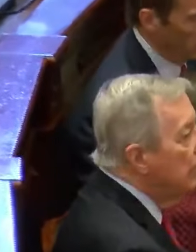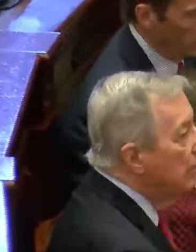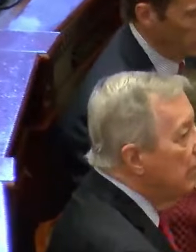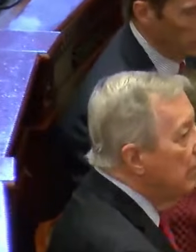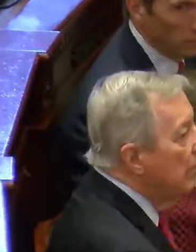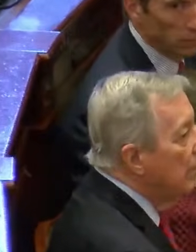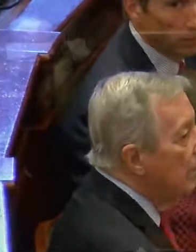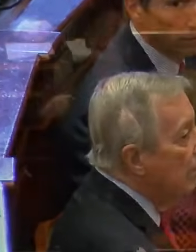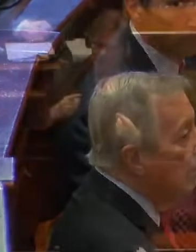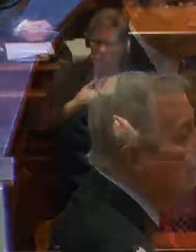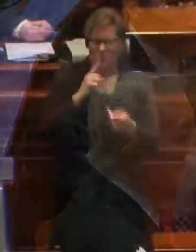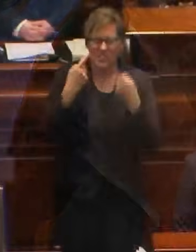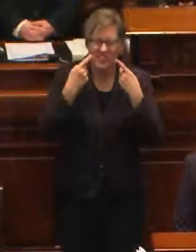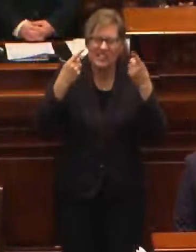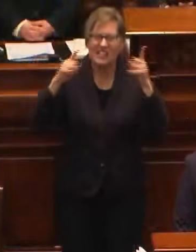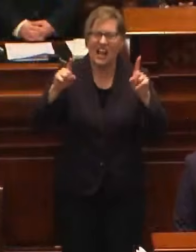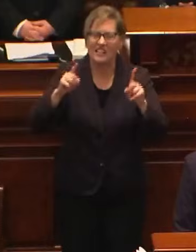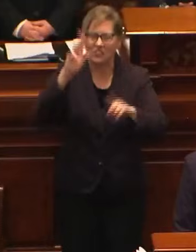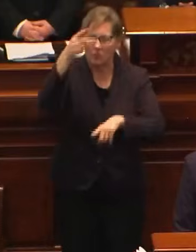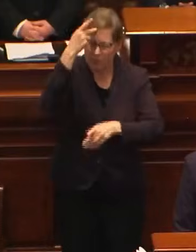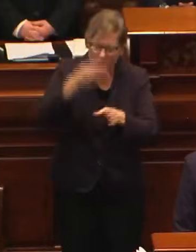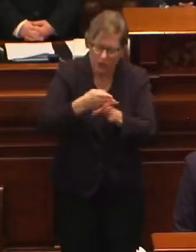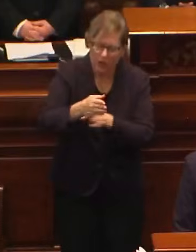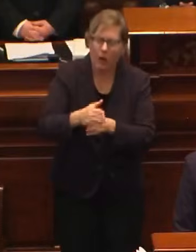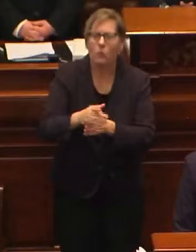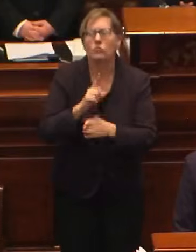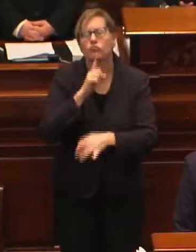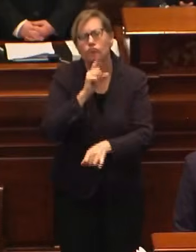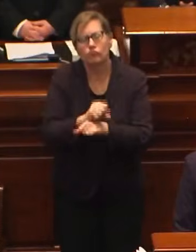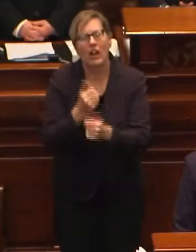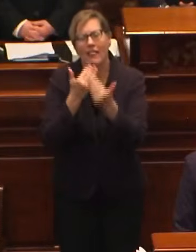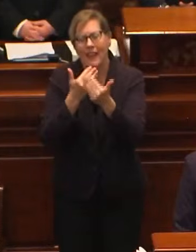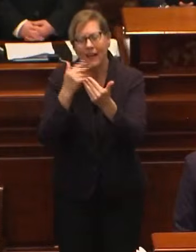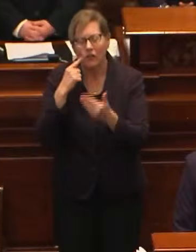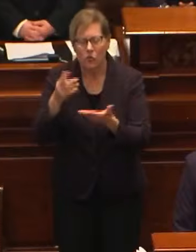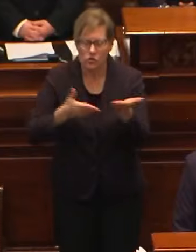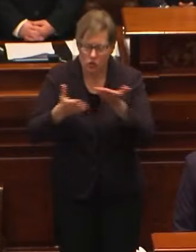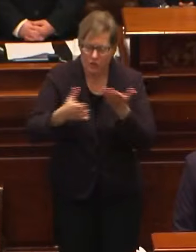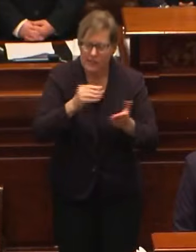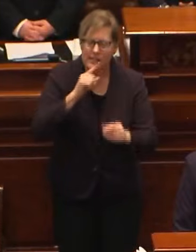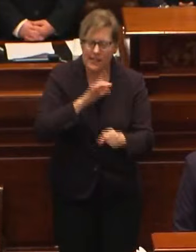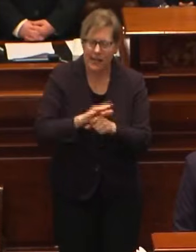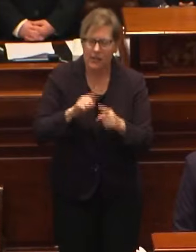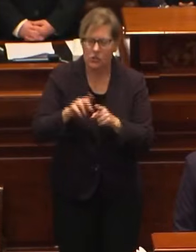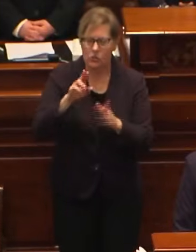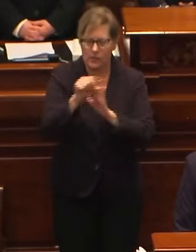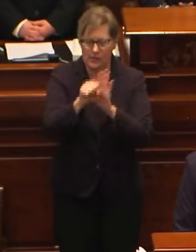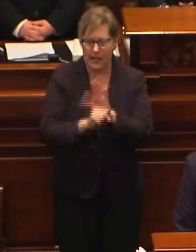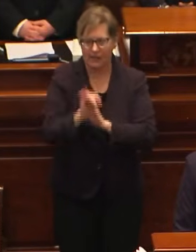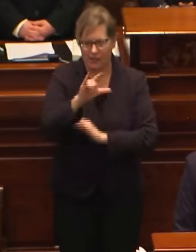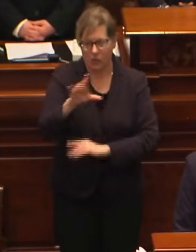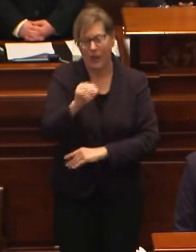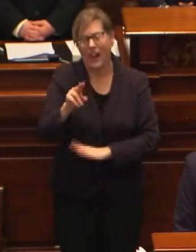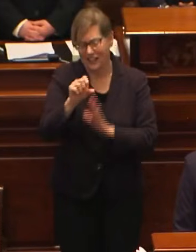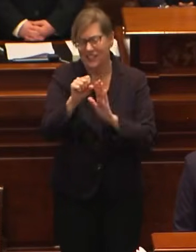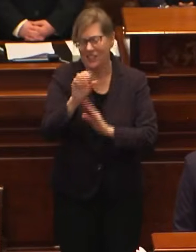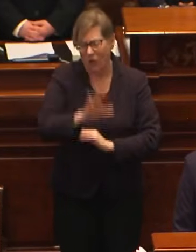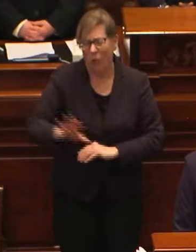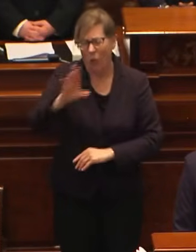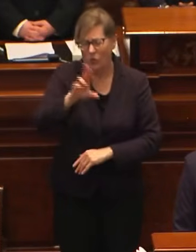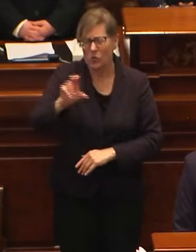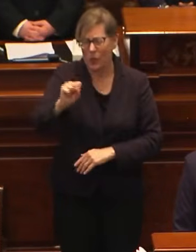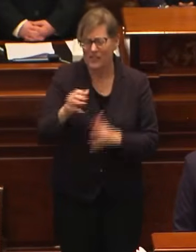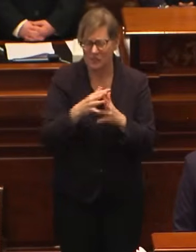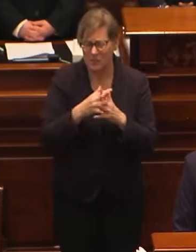career, and we sincerely thank him for his service and dedication to the state of Illinois and to the United States of America. And be it